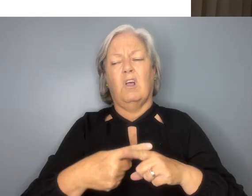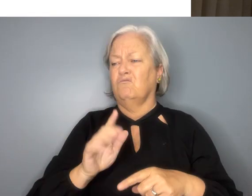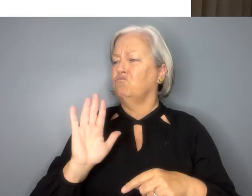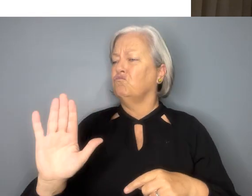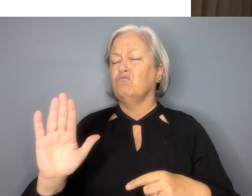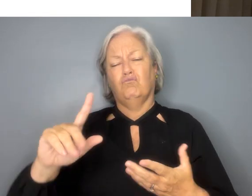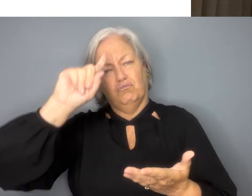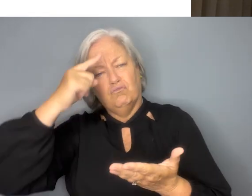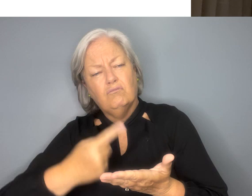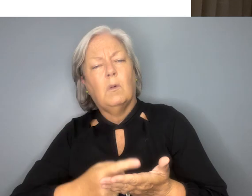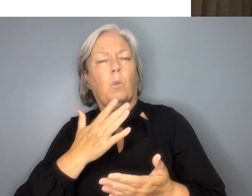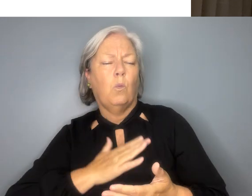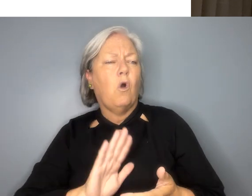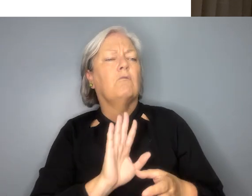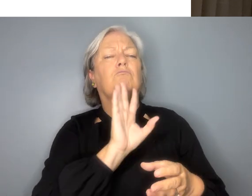social agency.